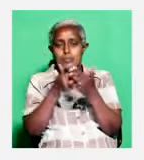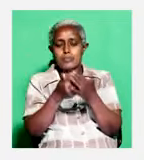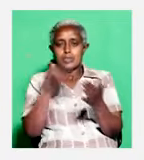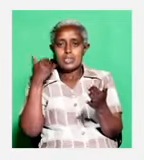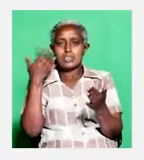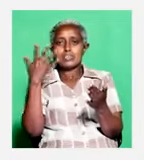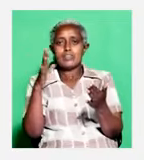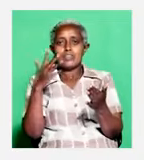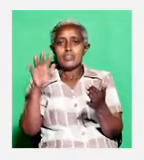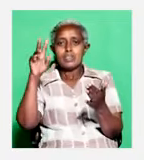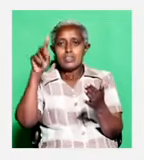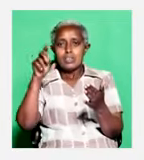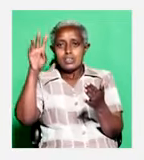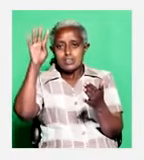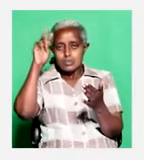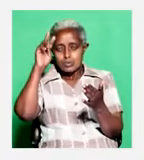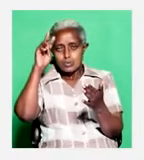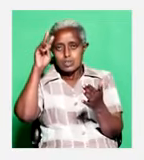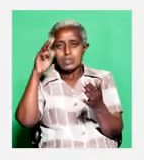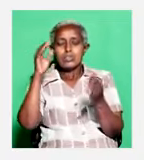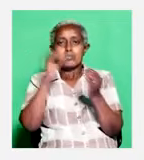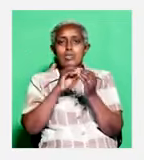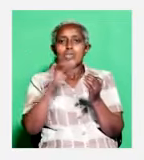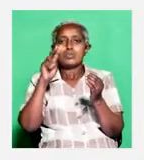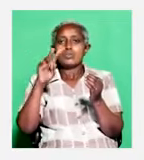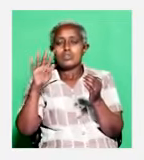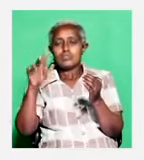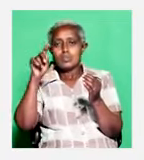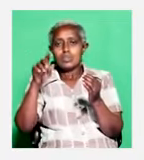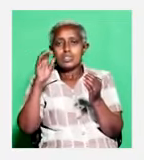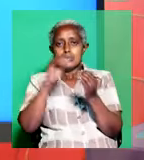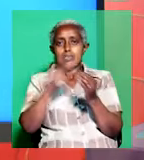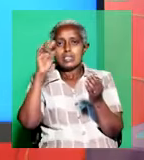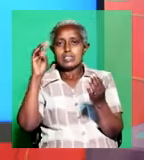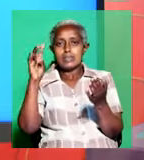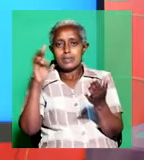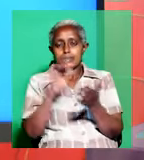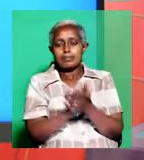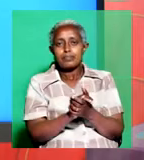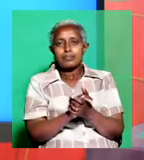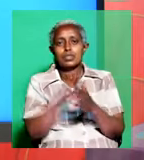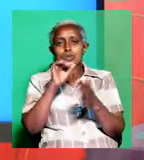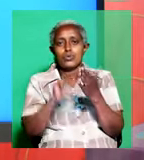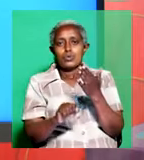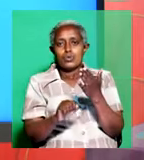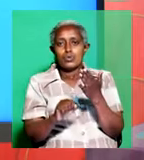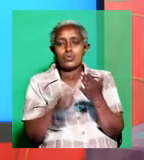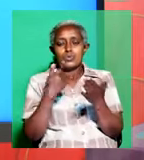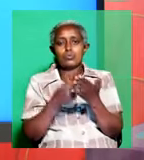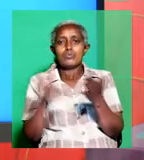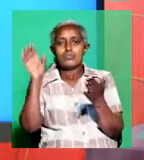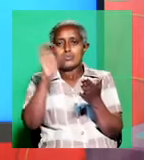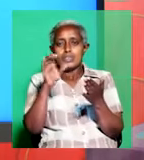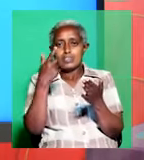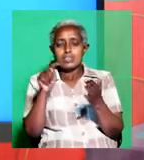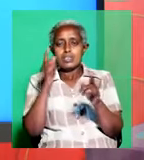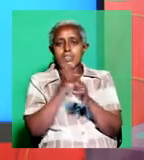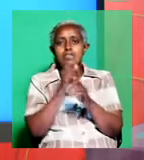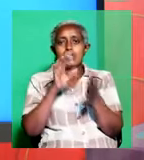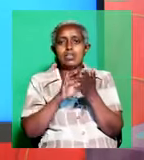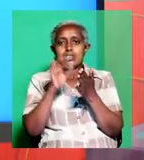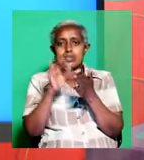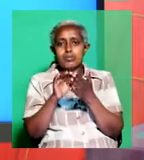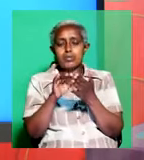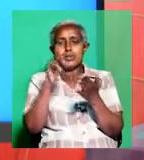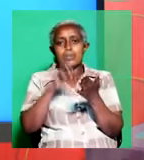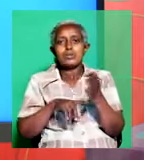minus 15x squared plus 24x plus 7. So to find the critical number,